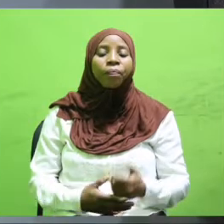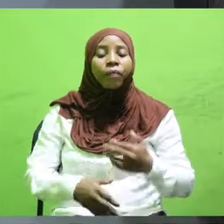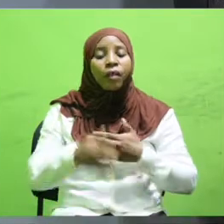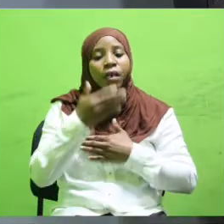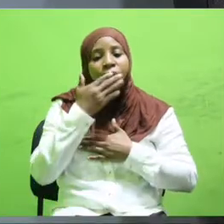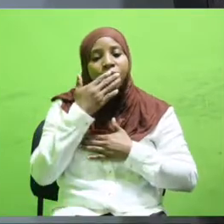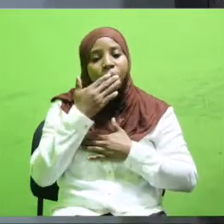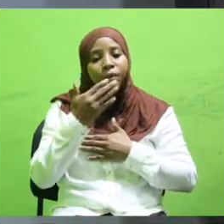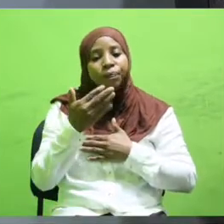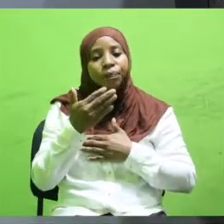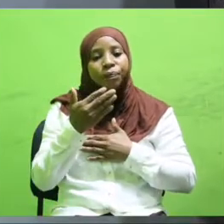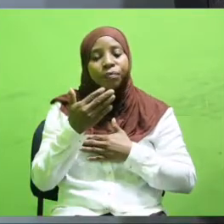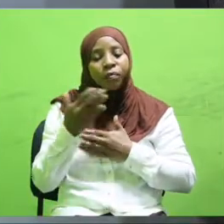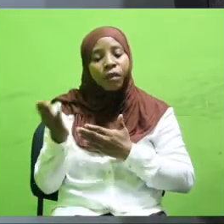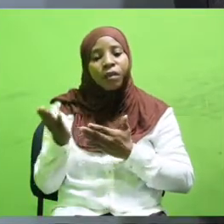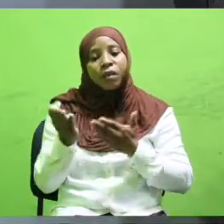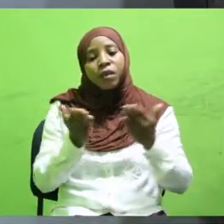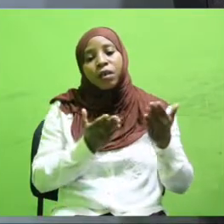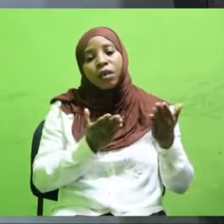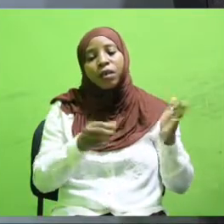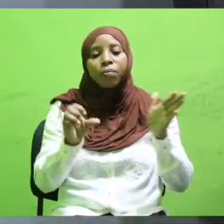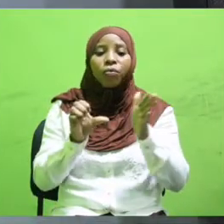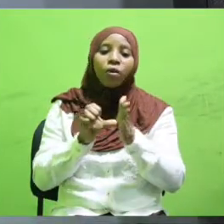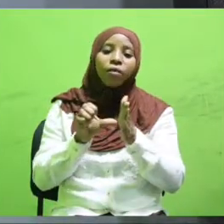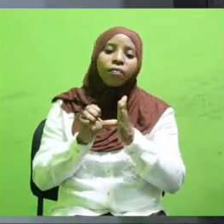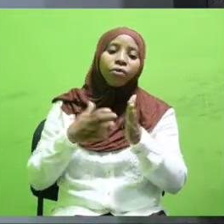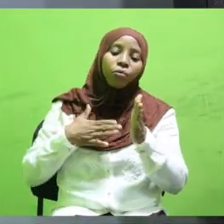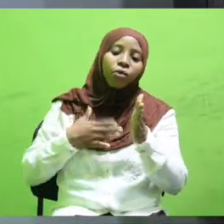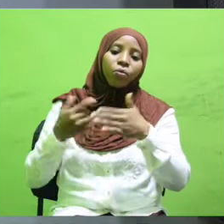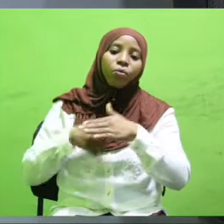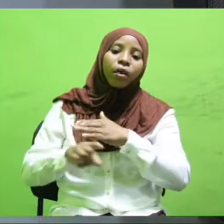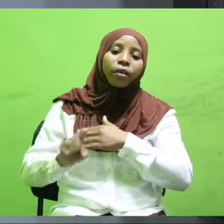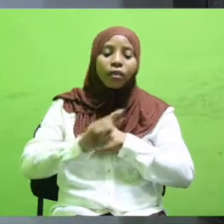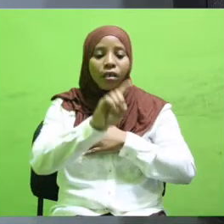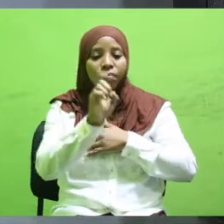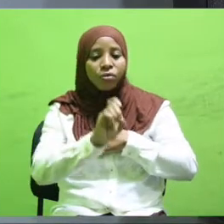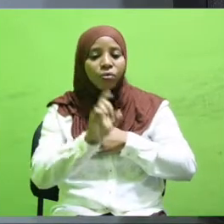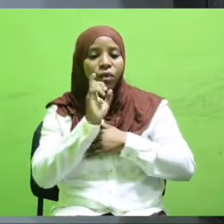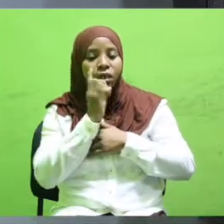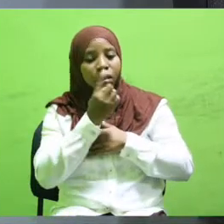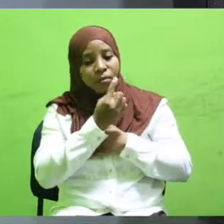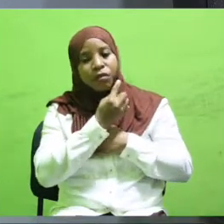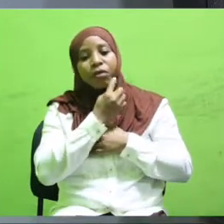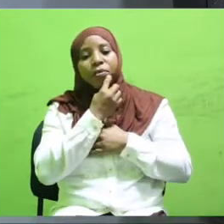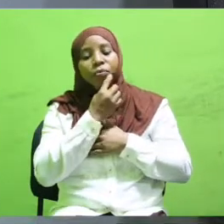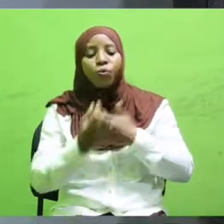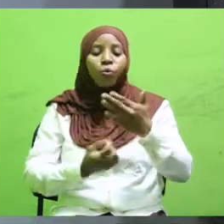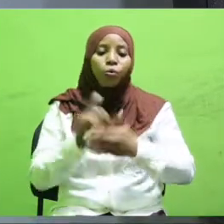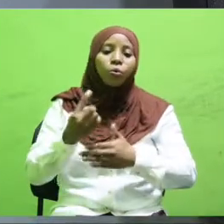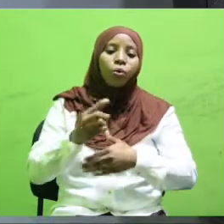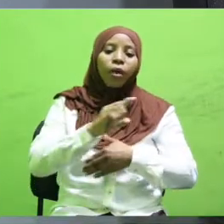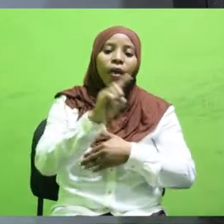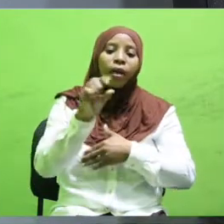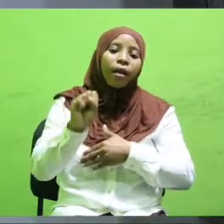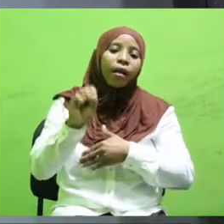Hello and welcome, dear viewers, to our question and answer session brought to you here on SUZA TV.